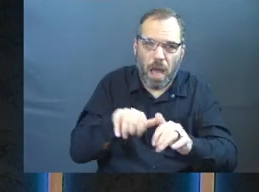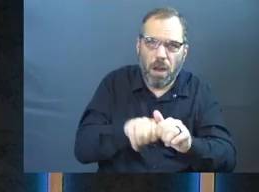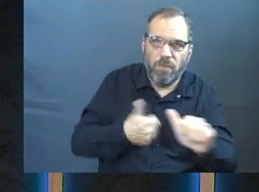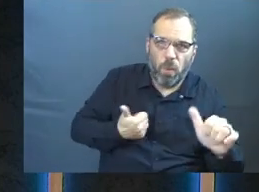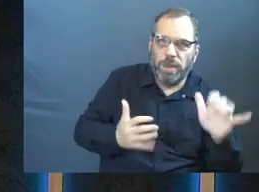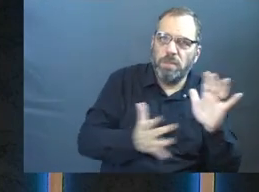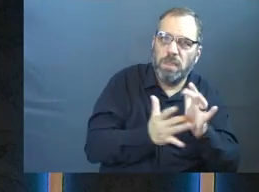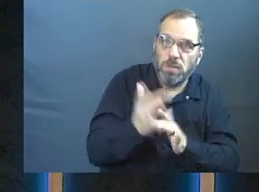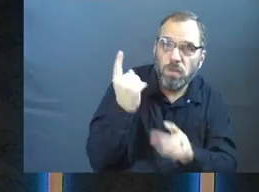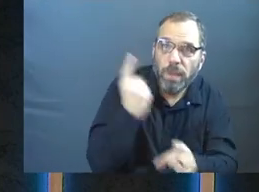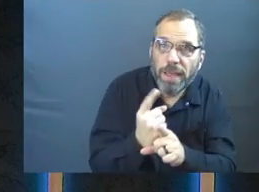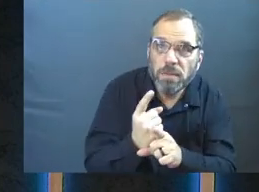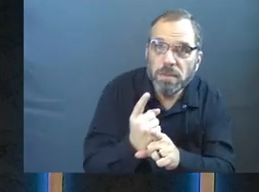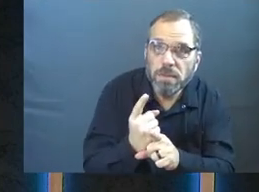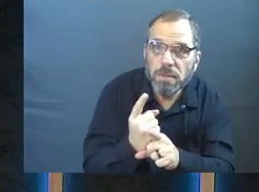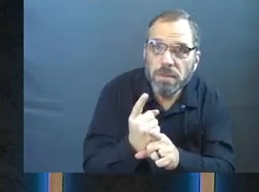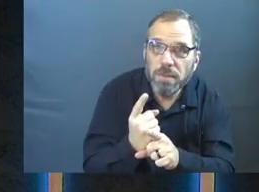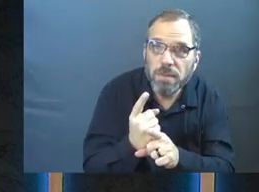him, yes?